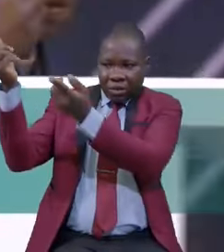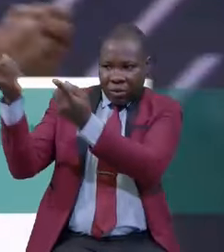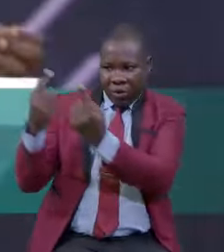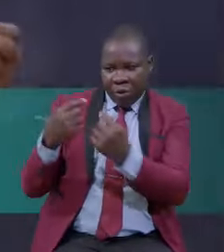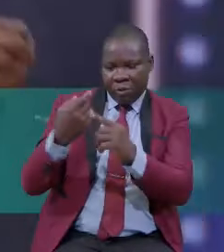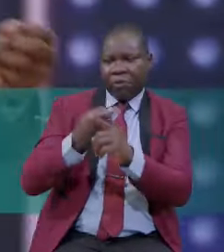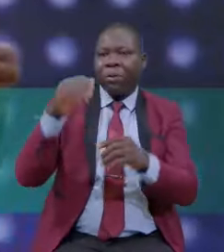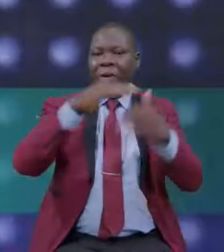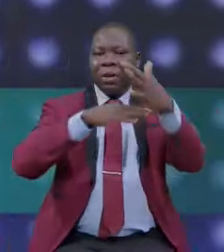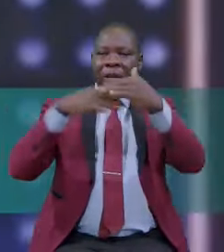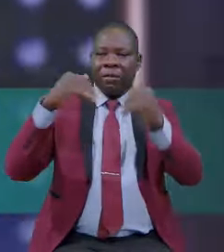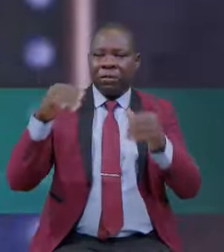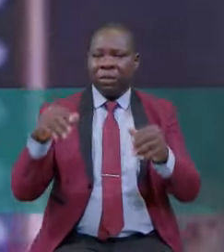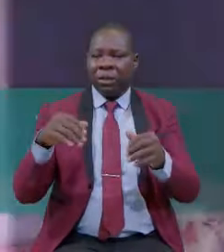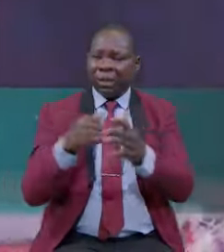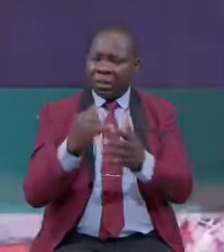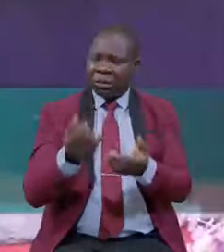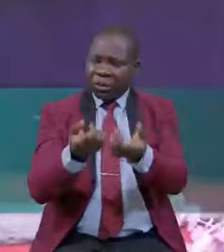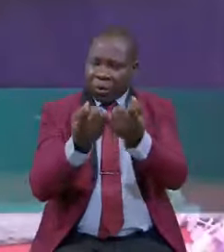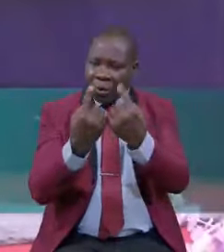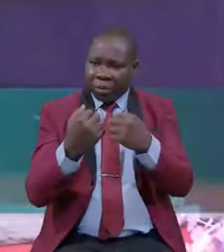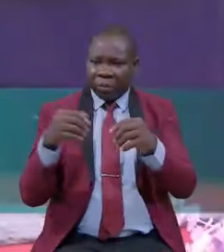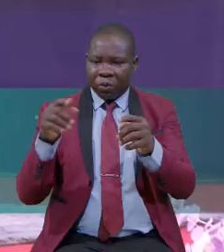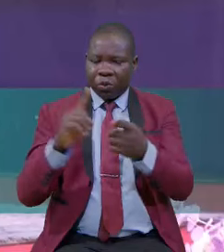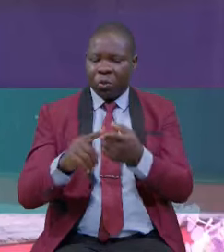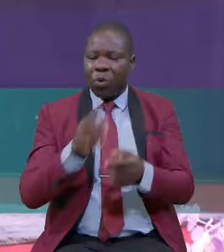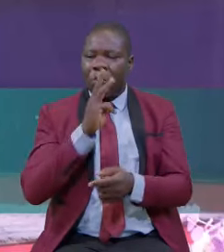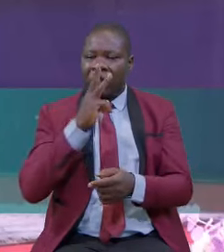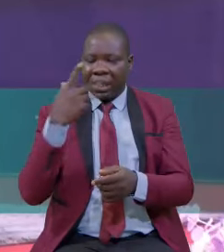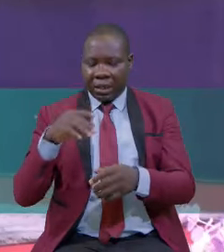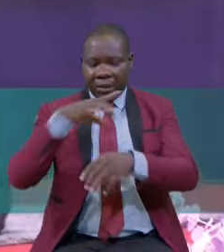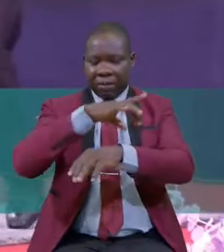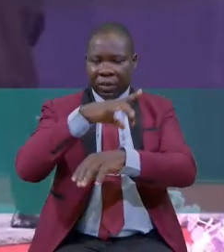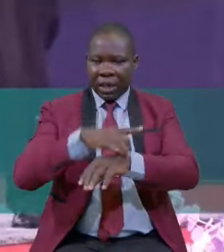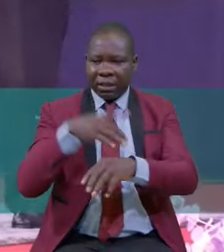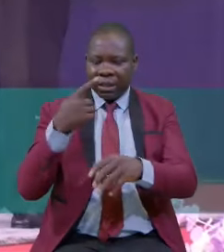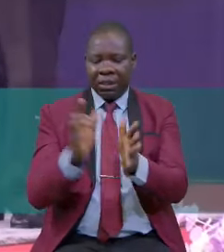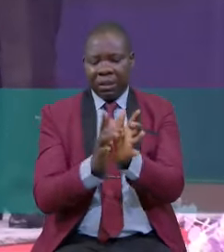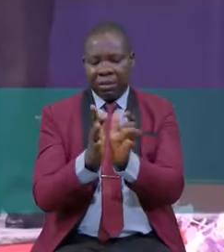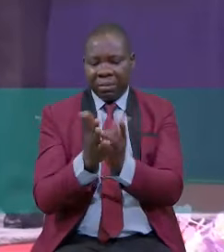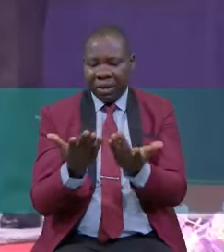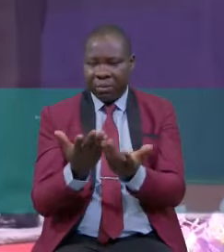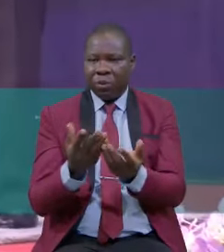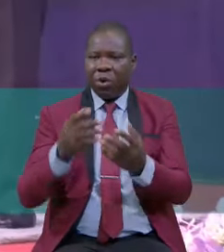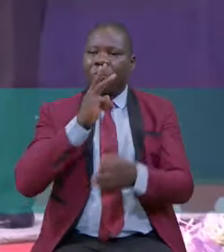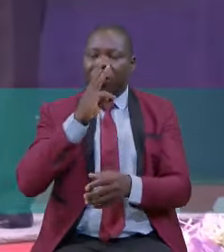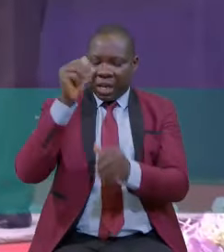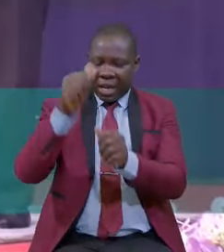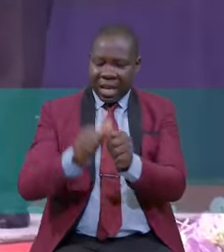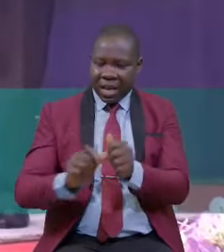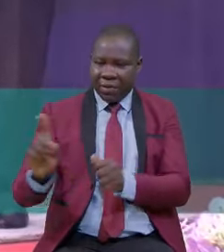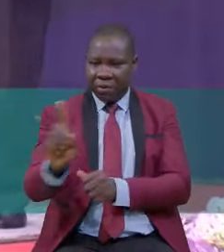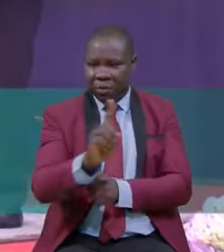And the Bible, the Word of God, waters everyone, refreshes everyone, renews everyone,